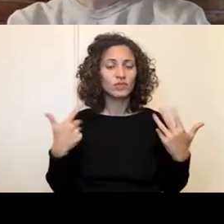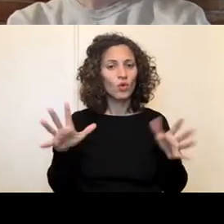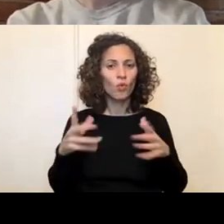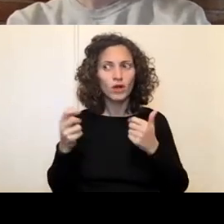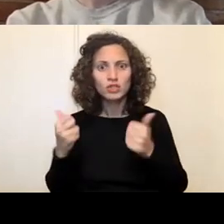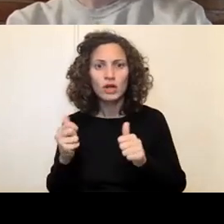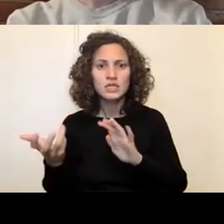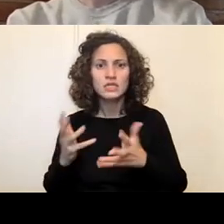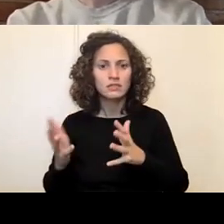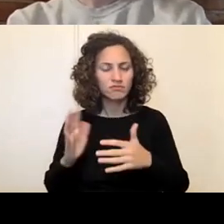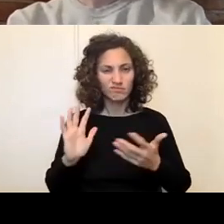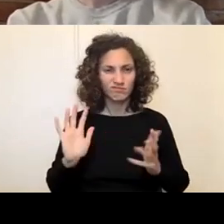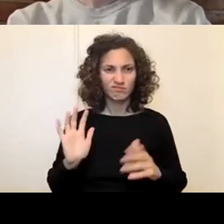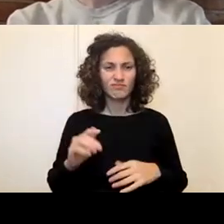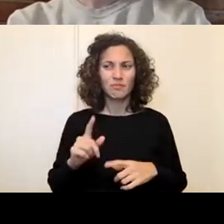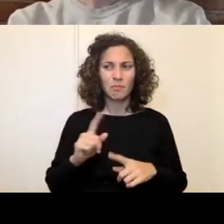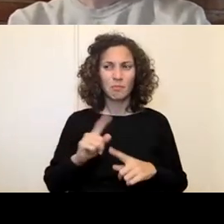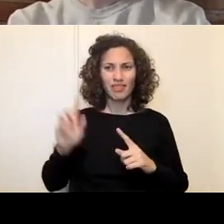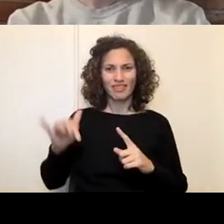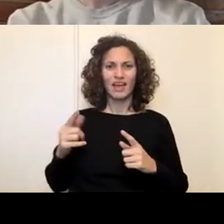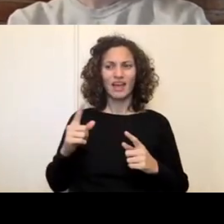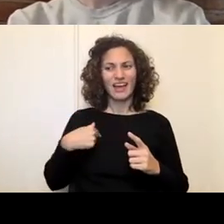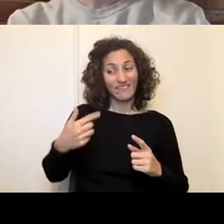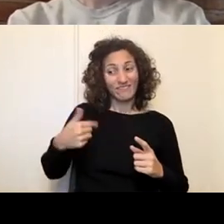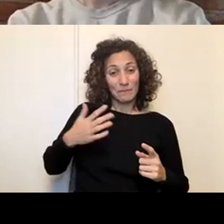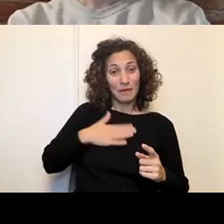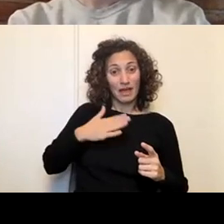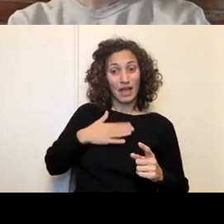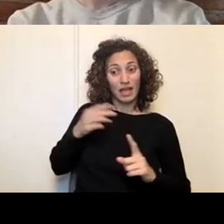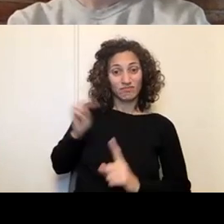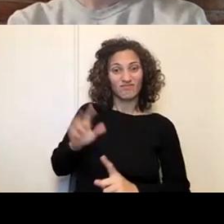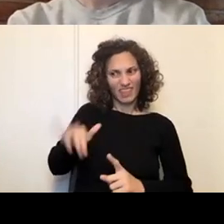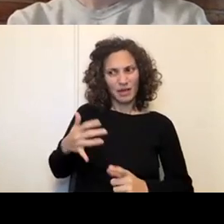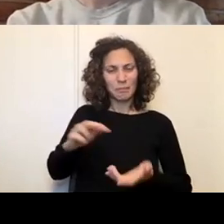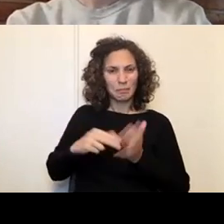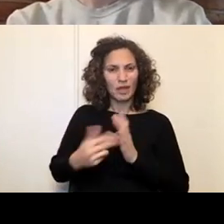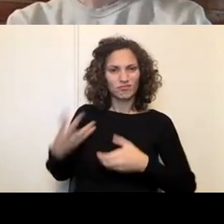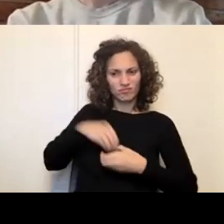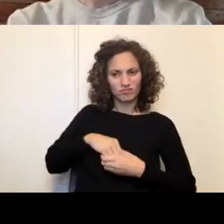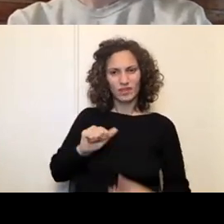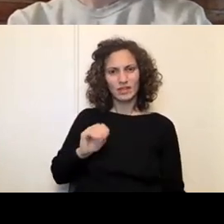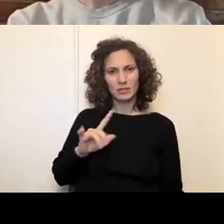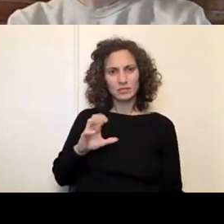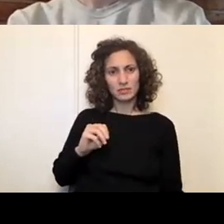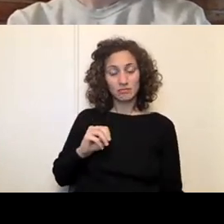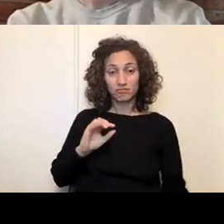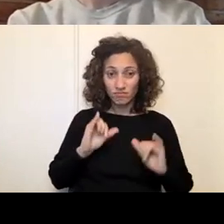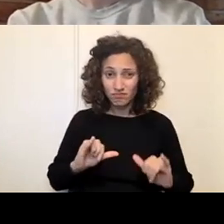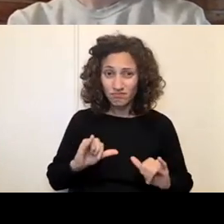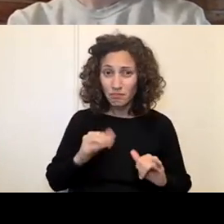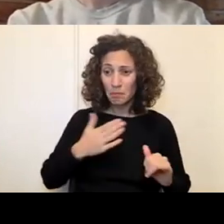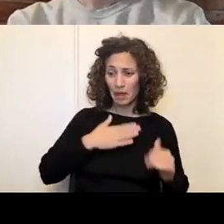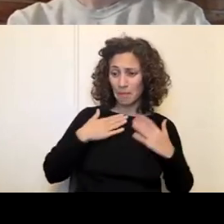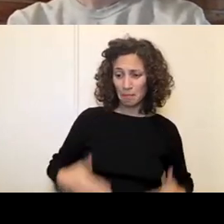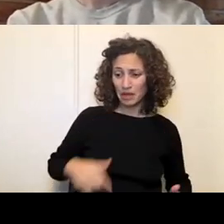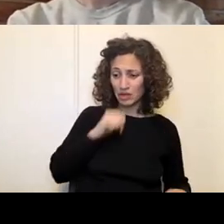think that that's a form of internalized ableism. That's really saying, like, my body is not good enough for your body, or your body's